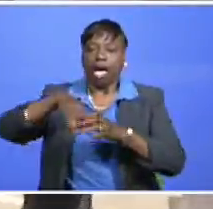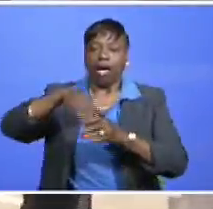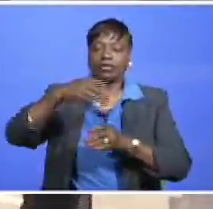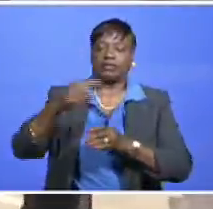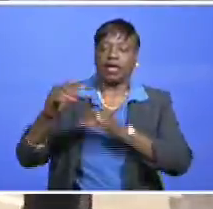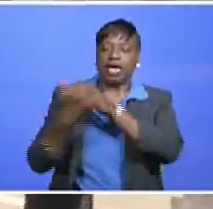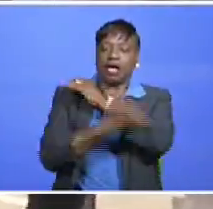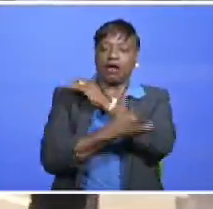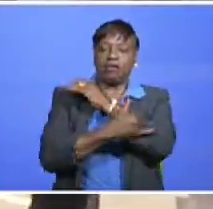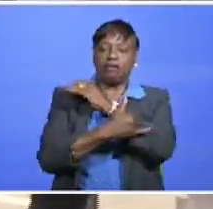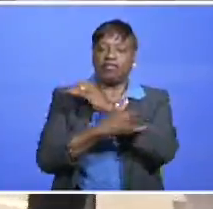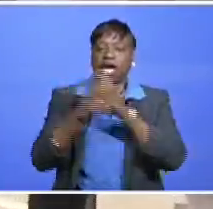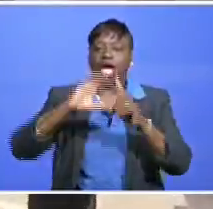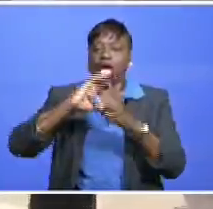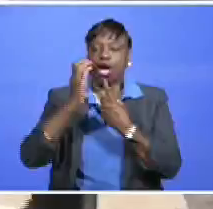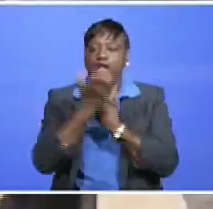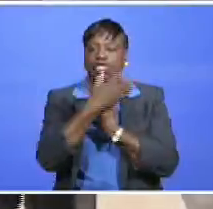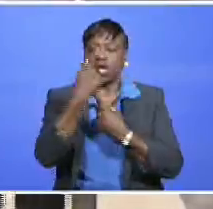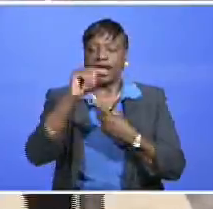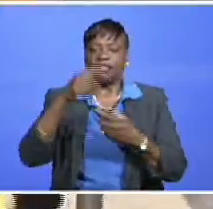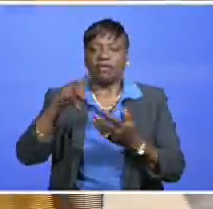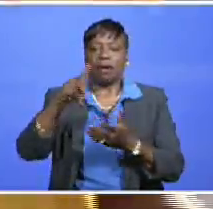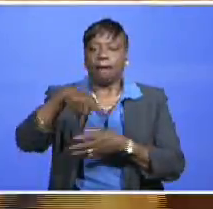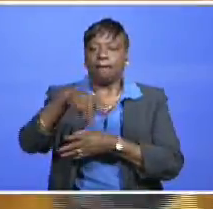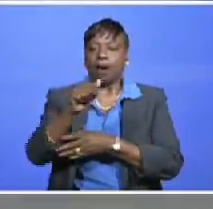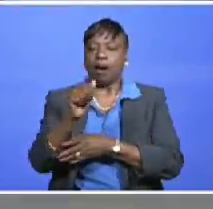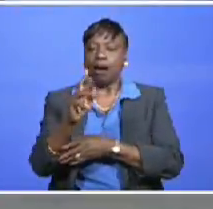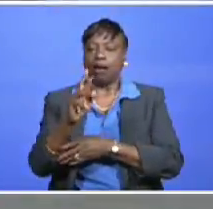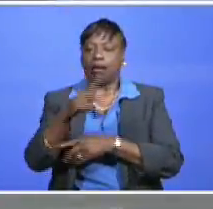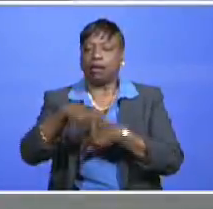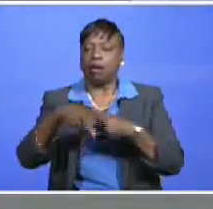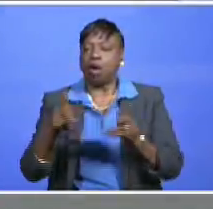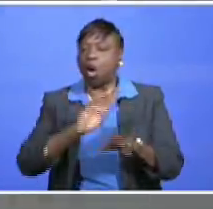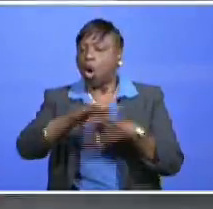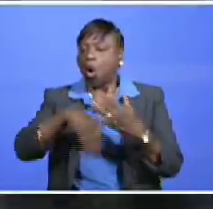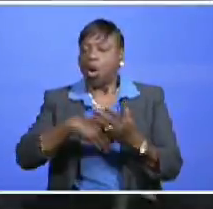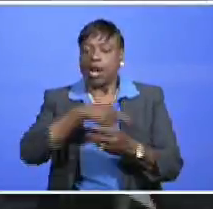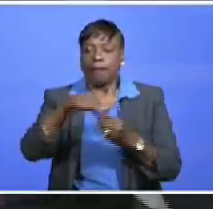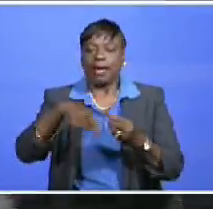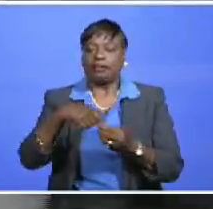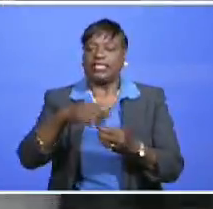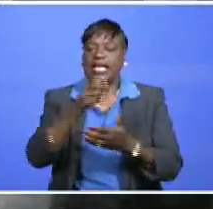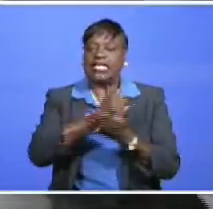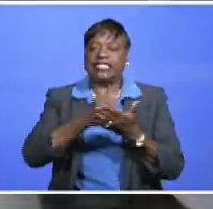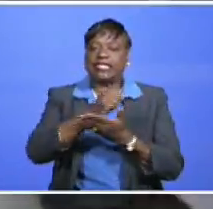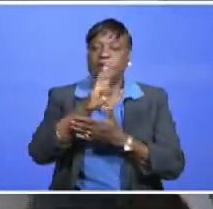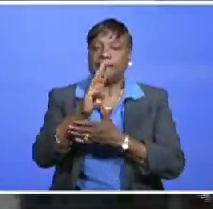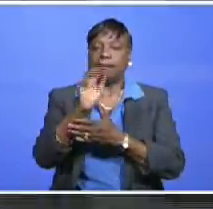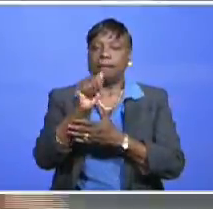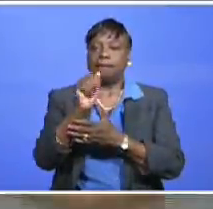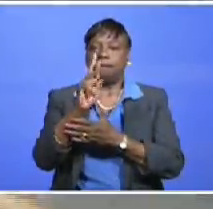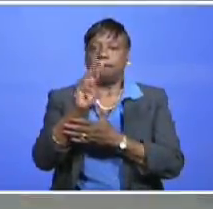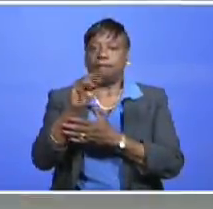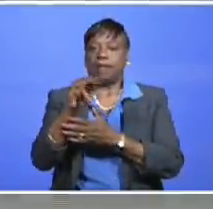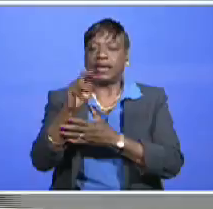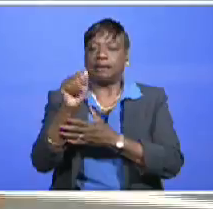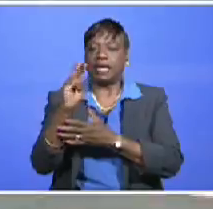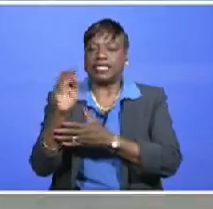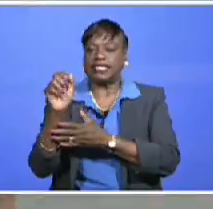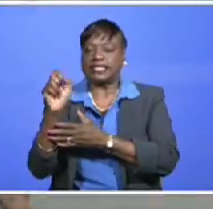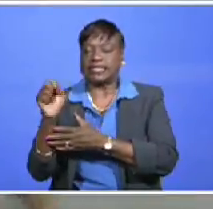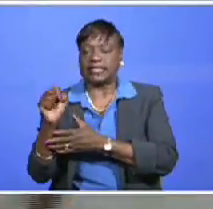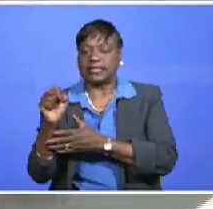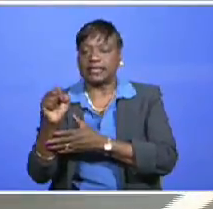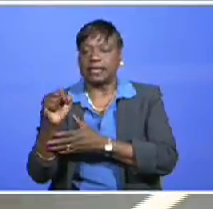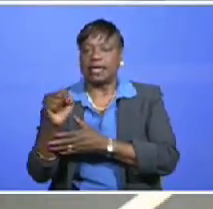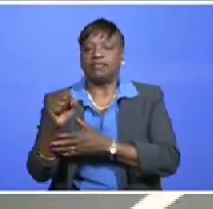in the Park initiative. It was all about St. Barnabas on Saturday. Youngsters from that area gathered on the Cynthia Mother